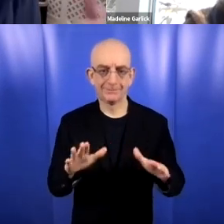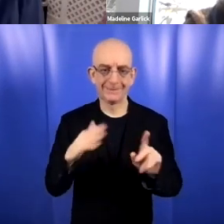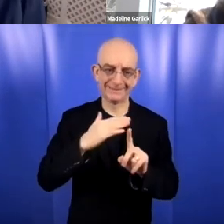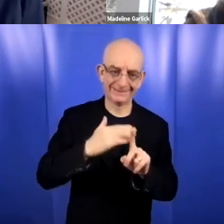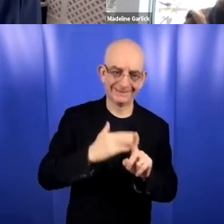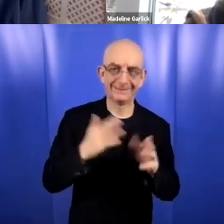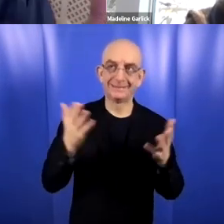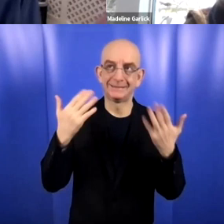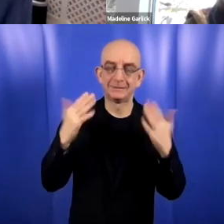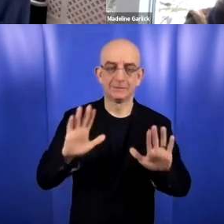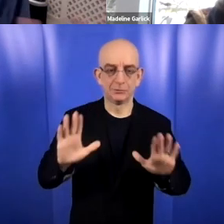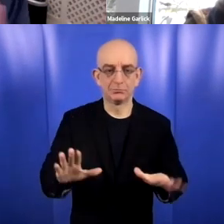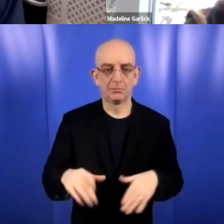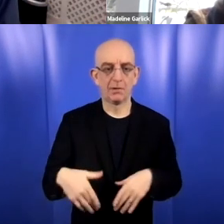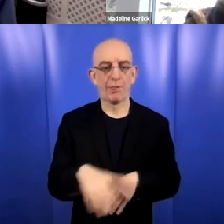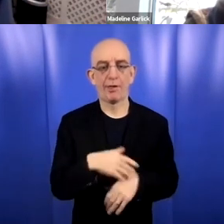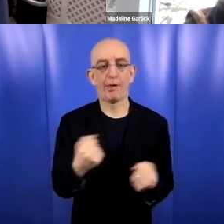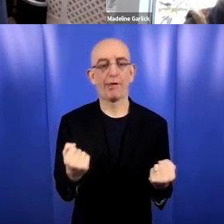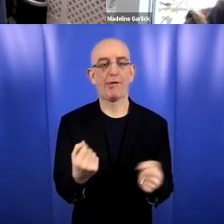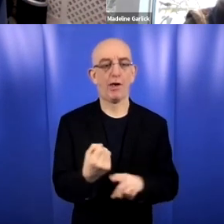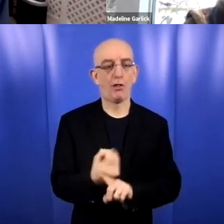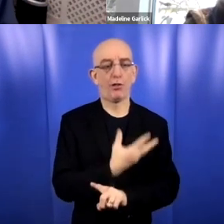we're speaking about in this afternoon session much more,